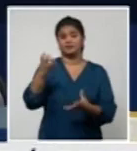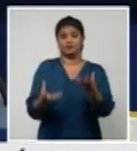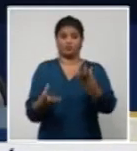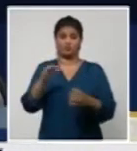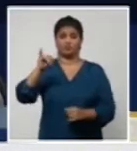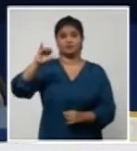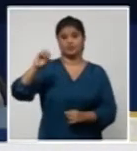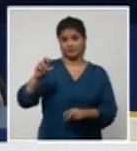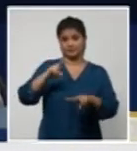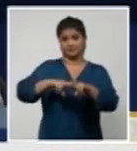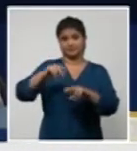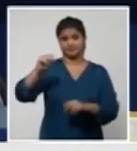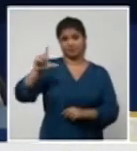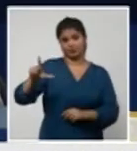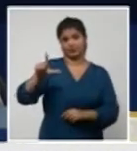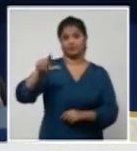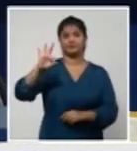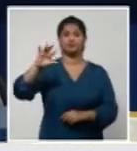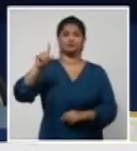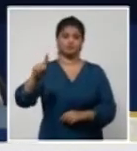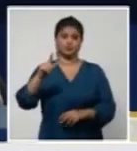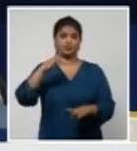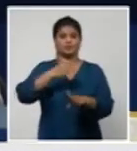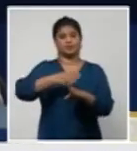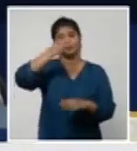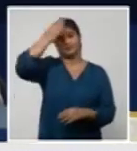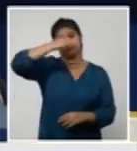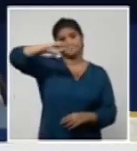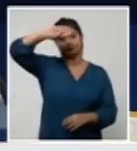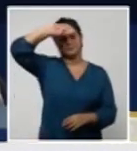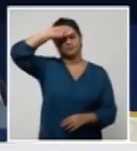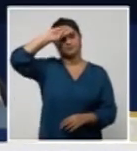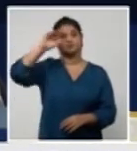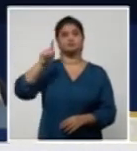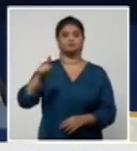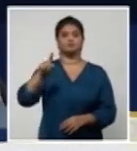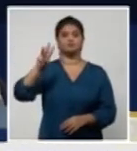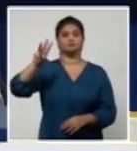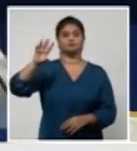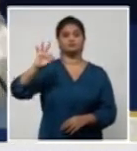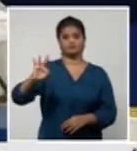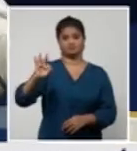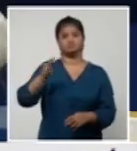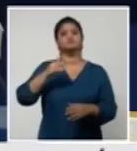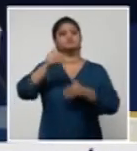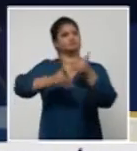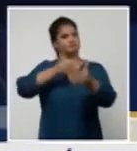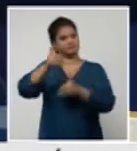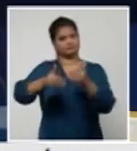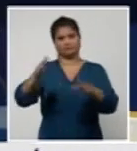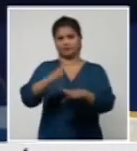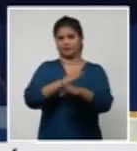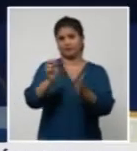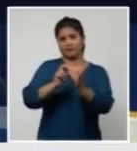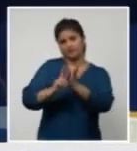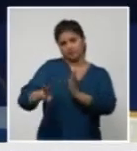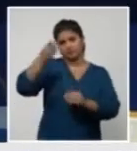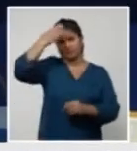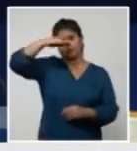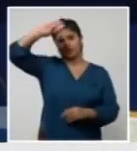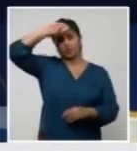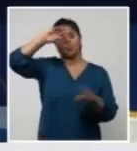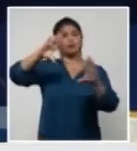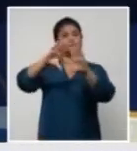Holguín, 138 from Santiago de Cuba, and so on and so forth from all the country's provinces. The